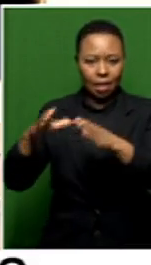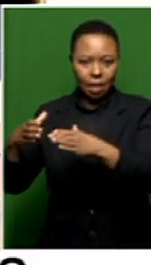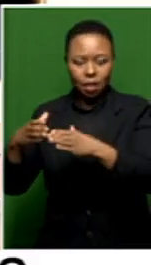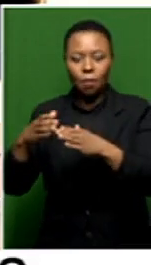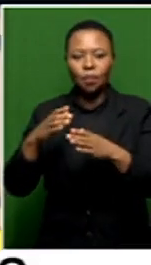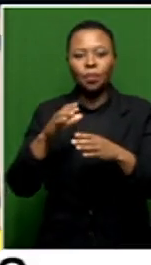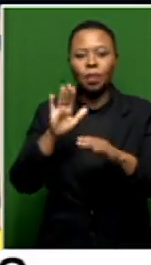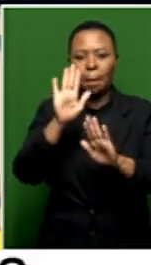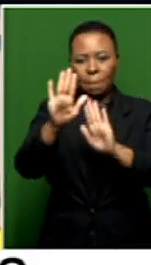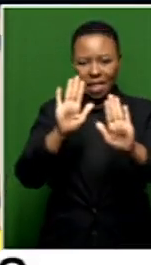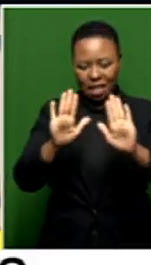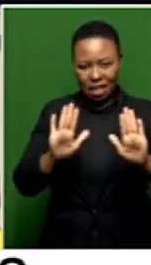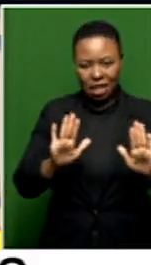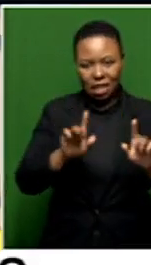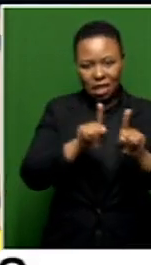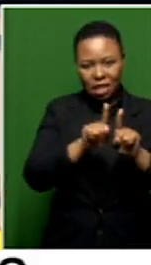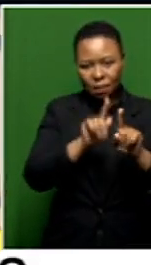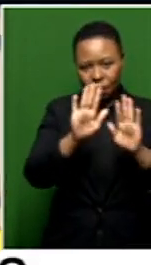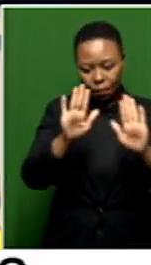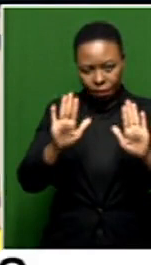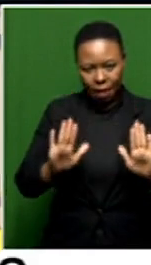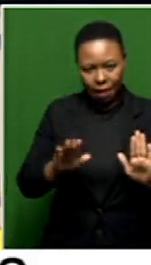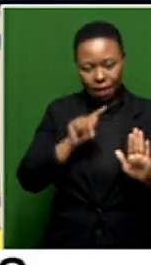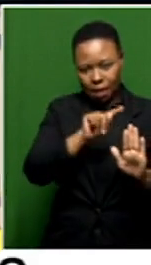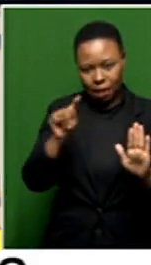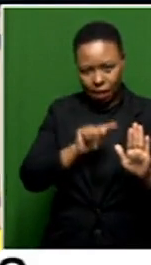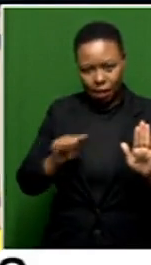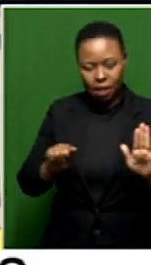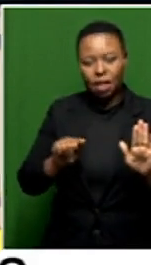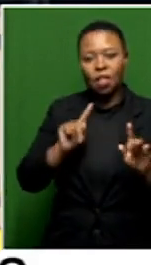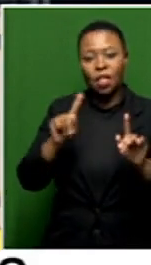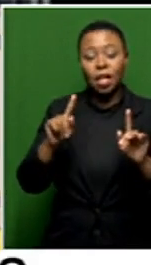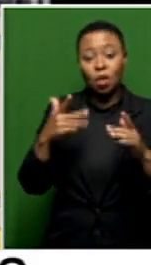voting patterns. Sure. And once we have those, we then forget about the old